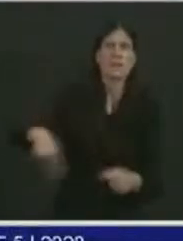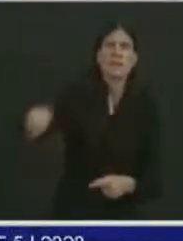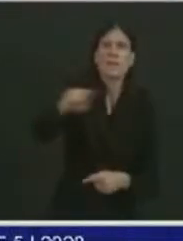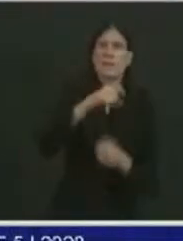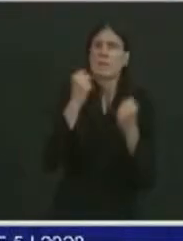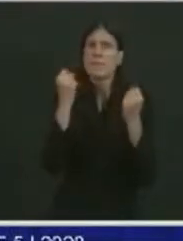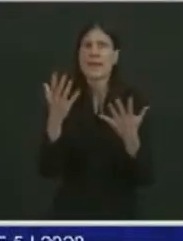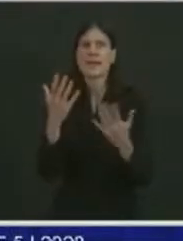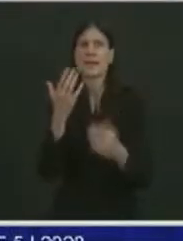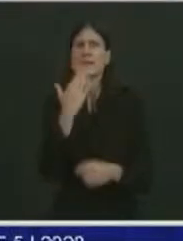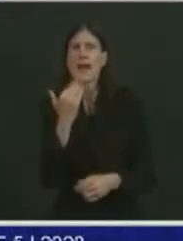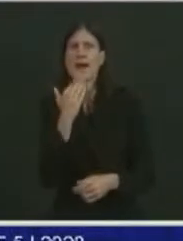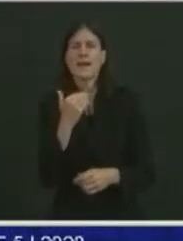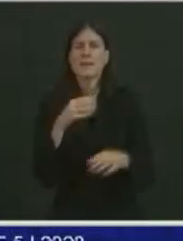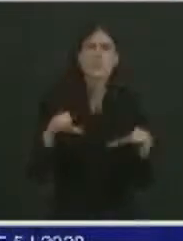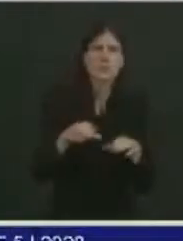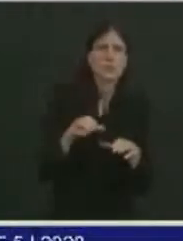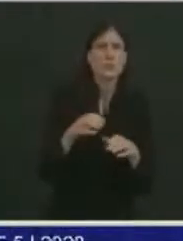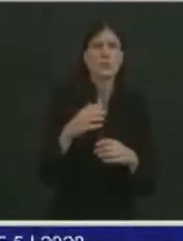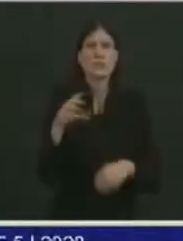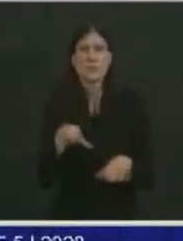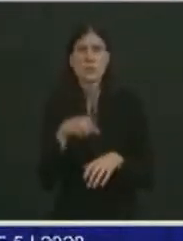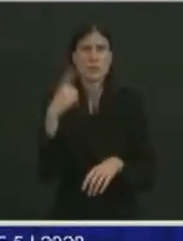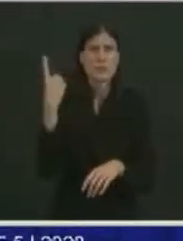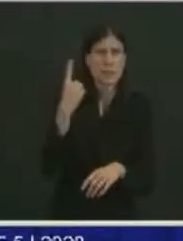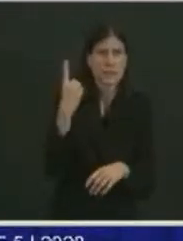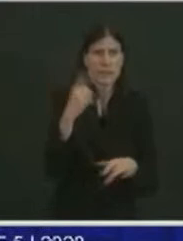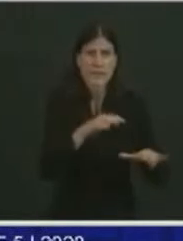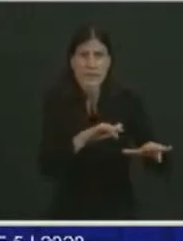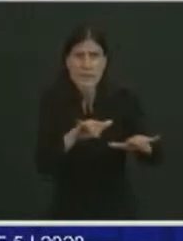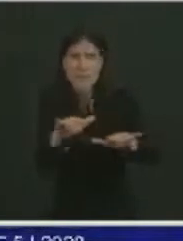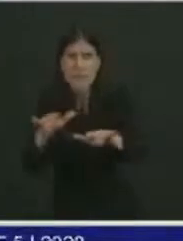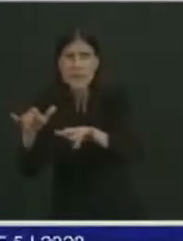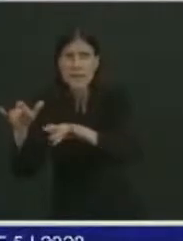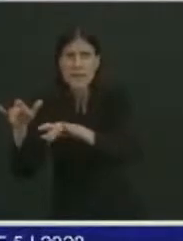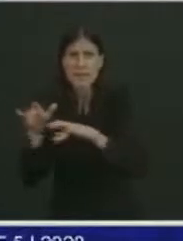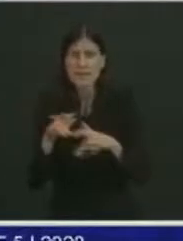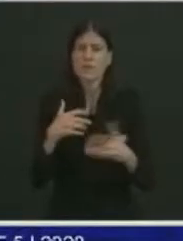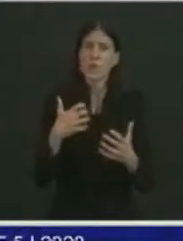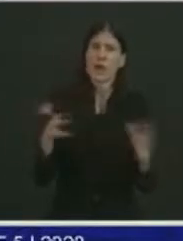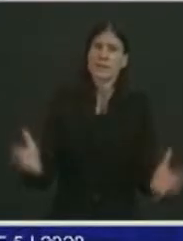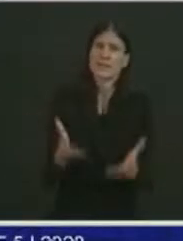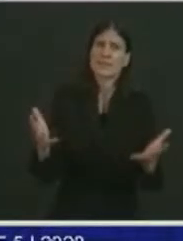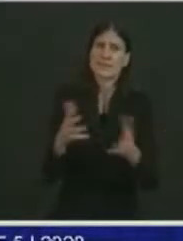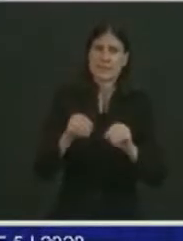ever it's going to get us through. Finally, I do want to take a second to address